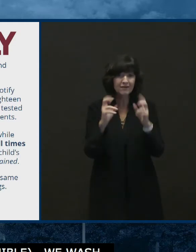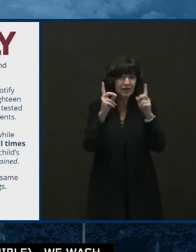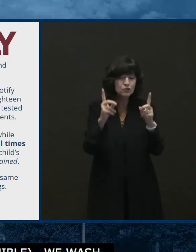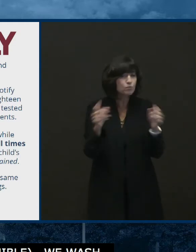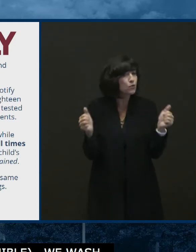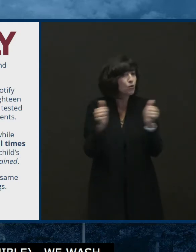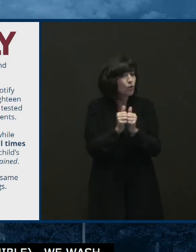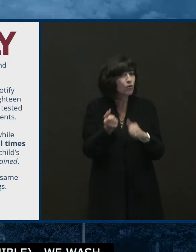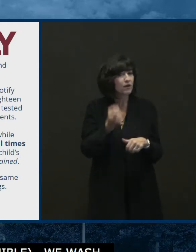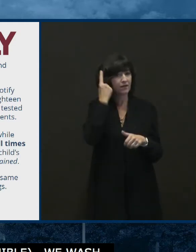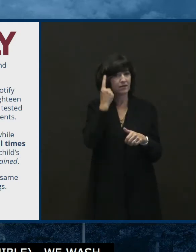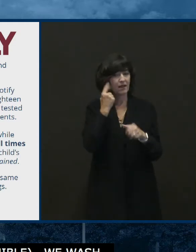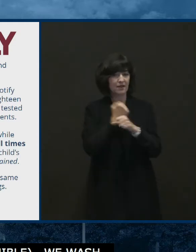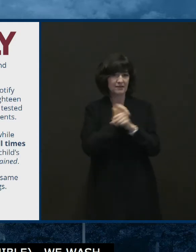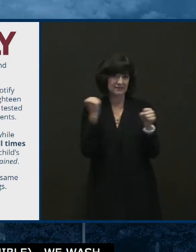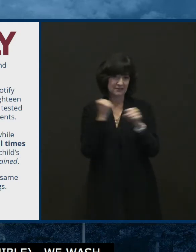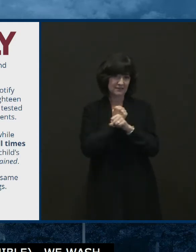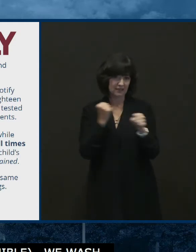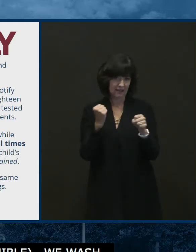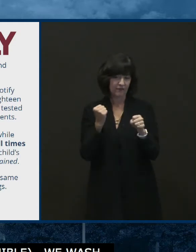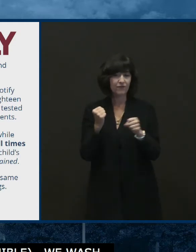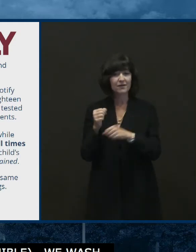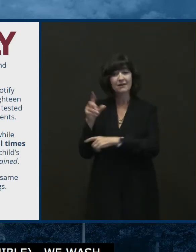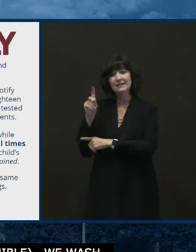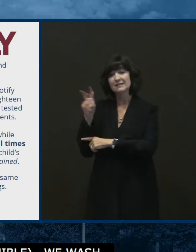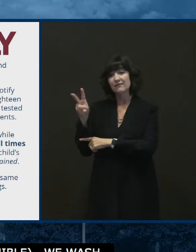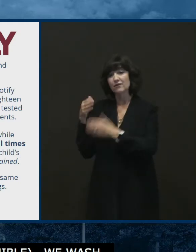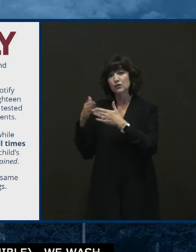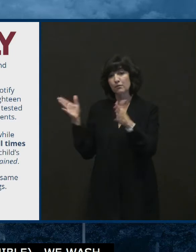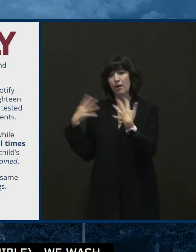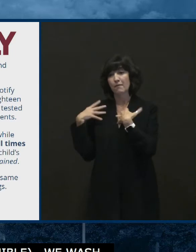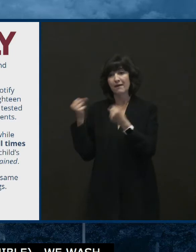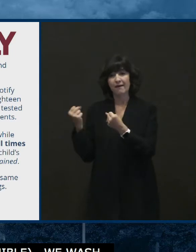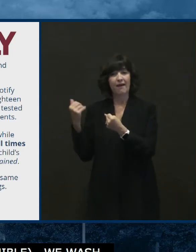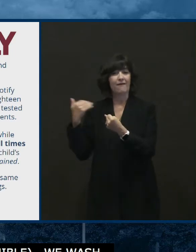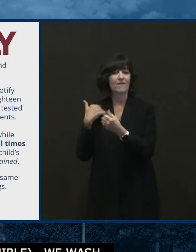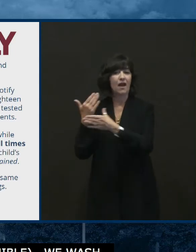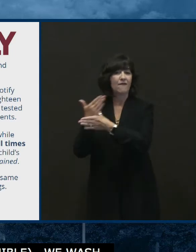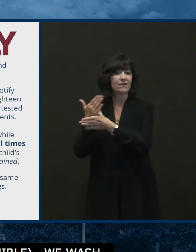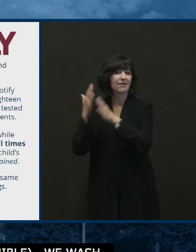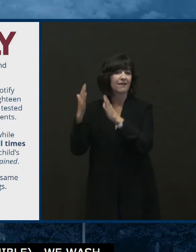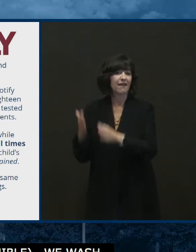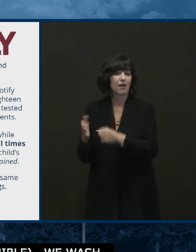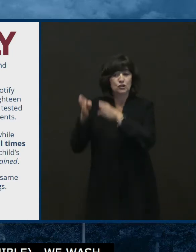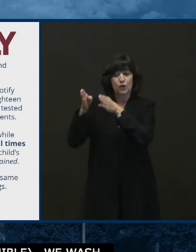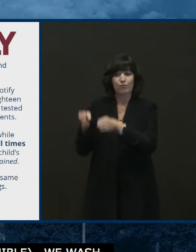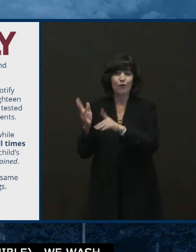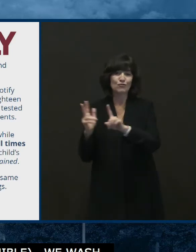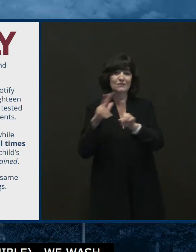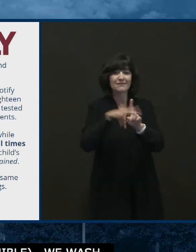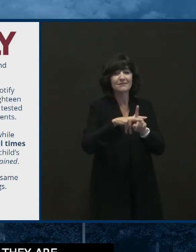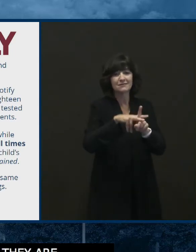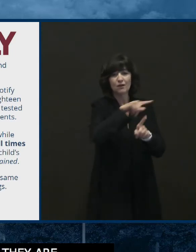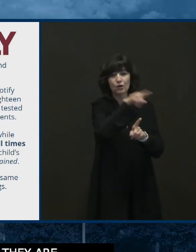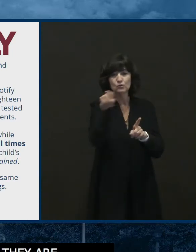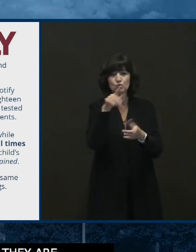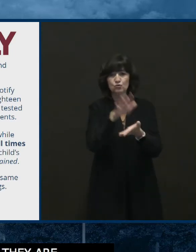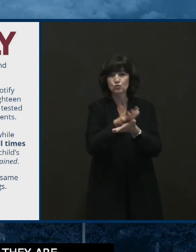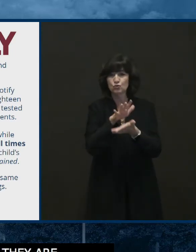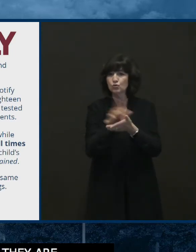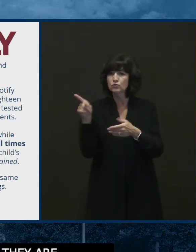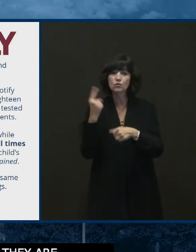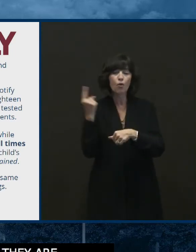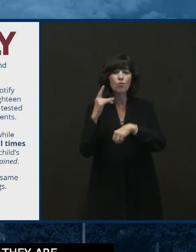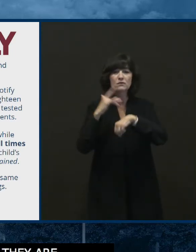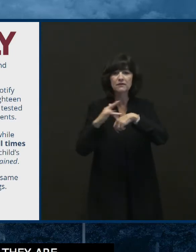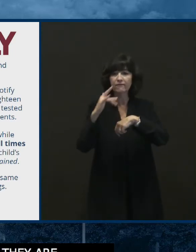with our educators. They are available 24/7 by call, and this is something